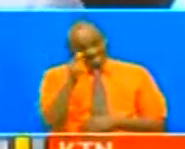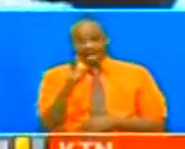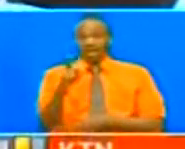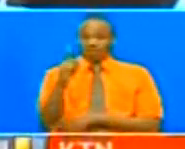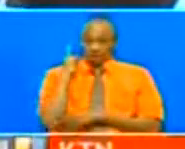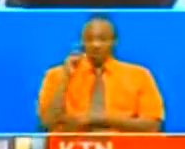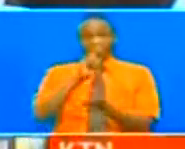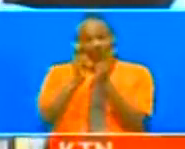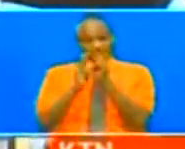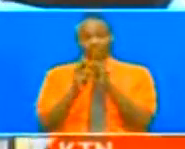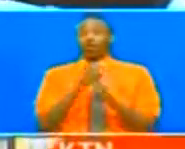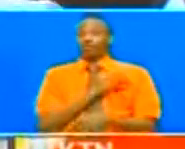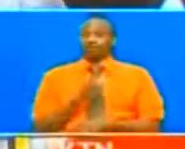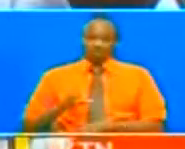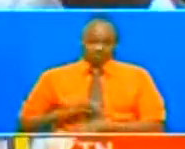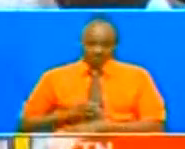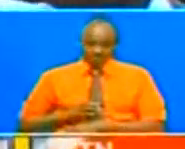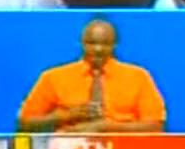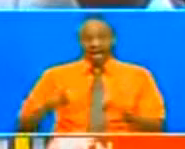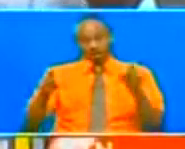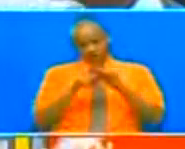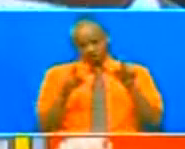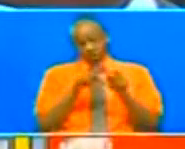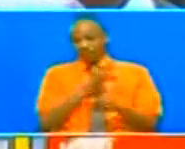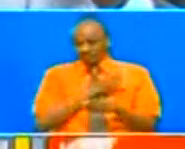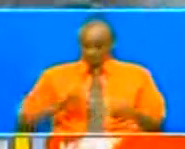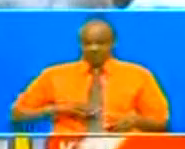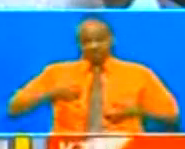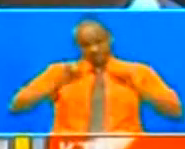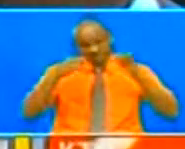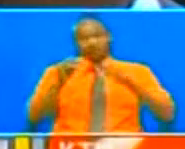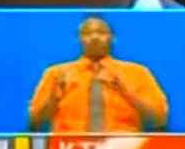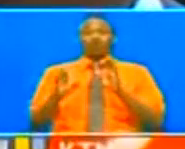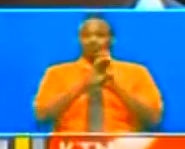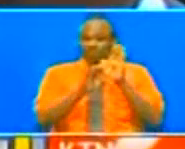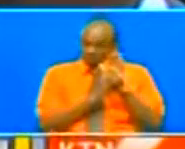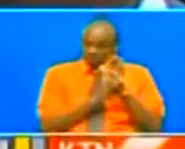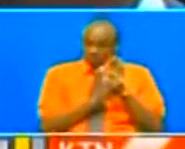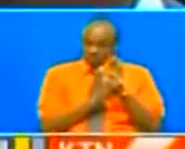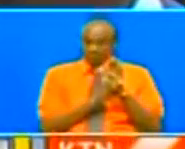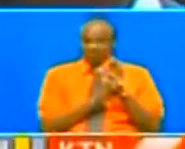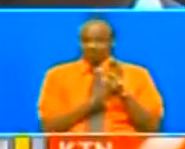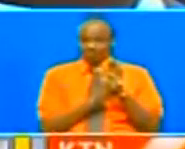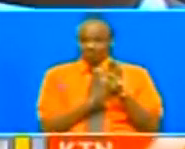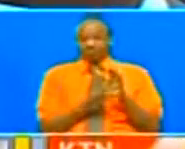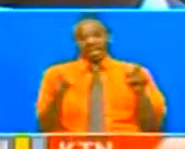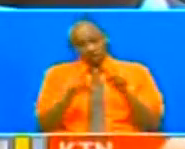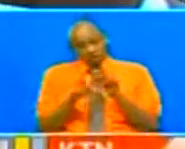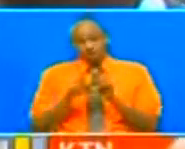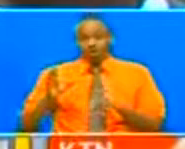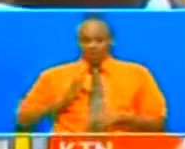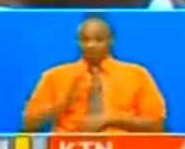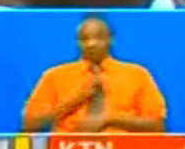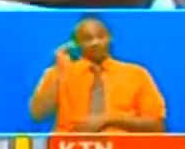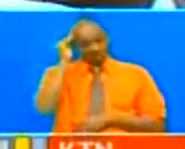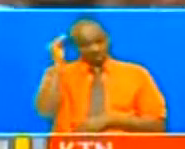Reform Commission and also Commission of Implementation of the Constitution, and even the Committee of